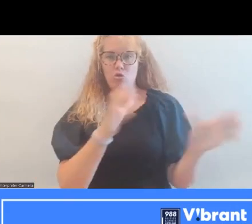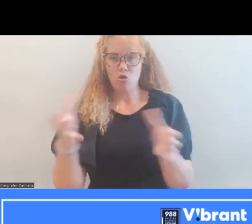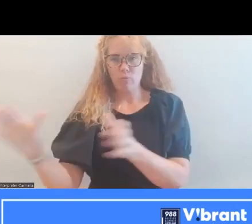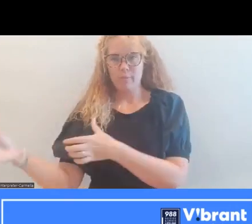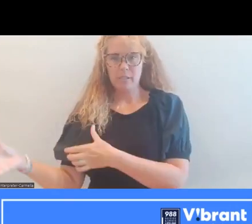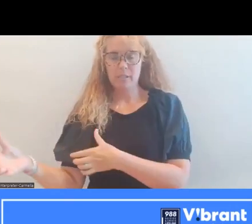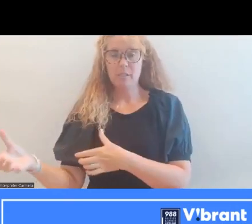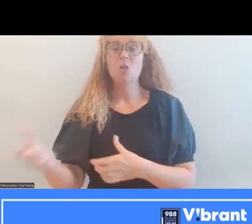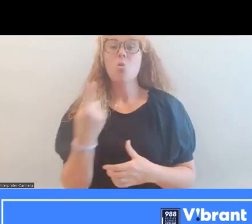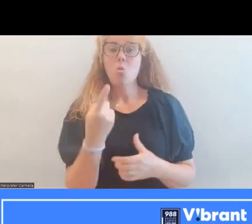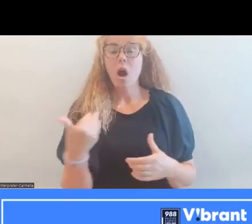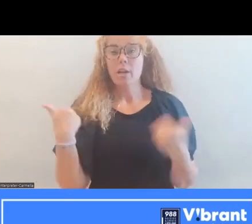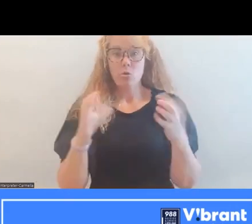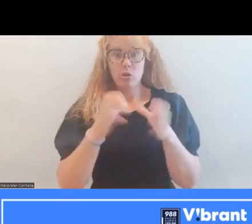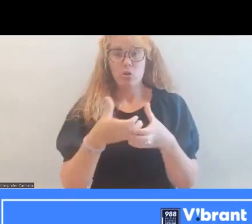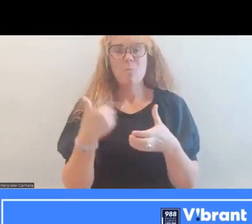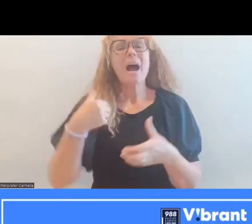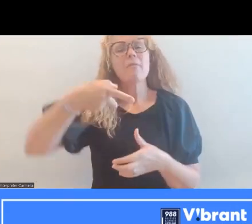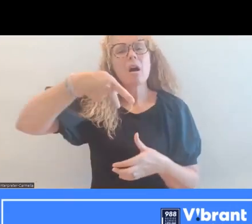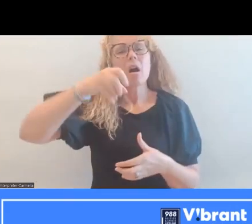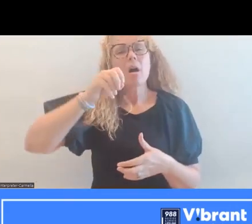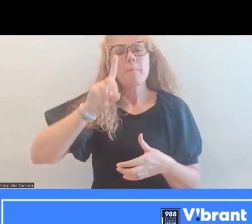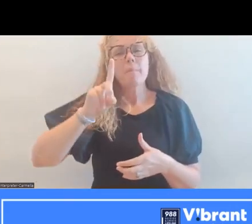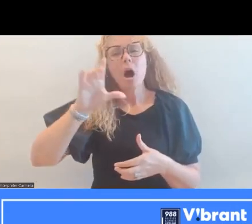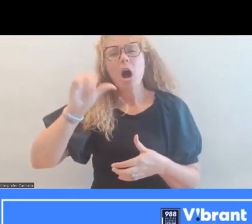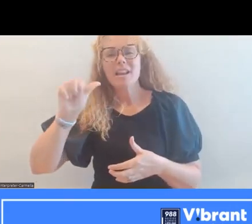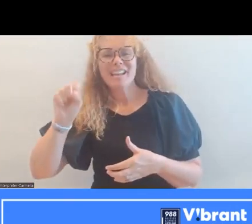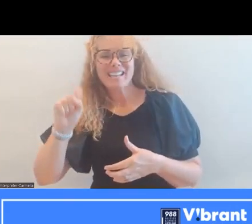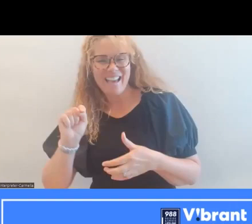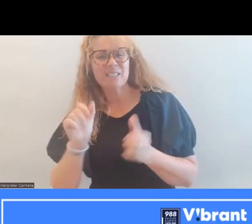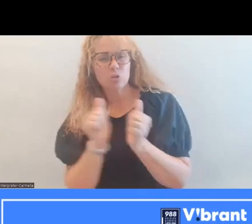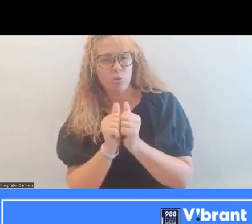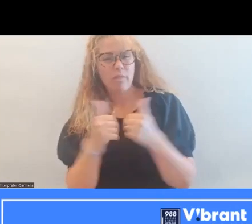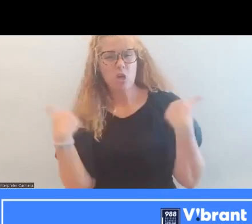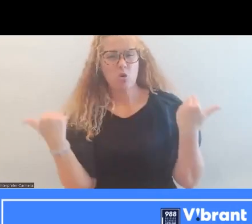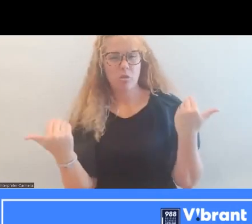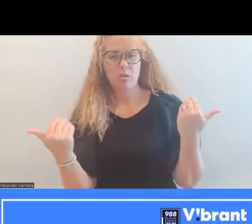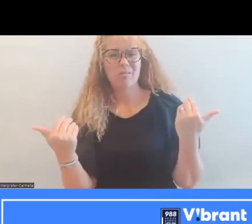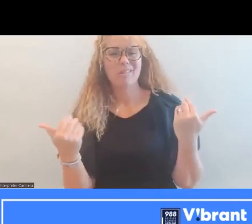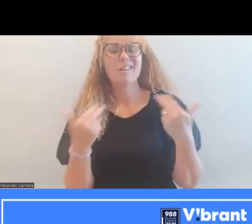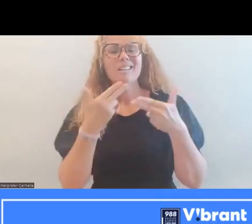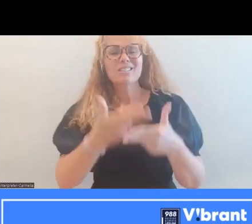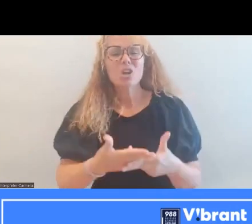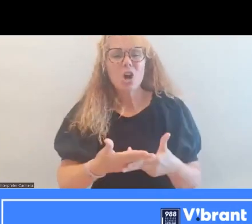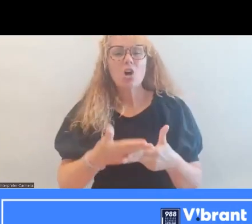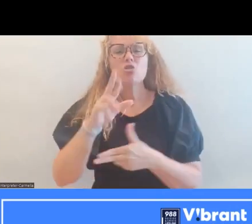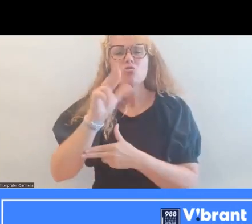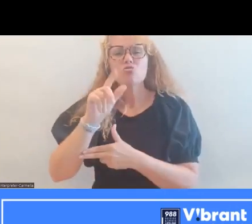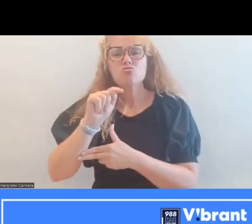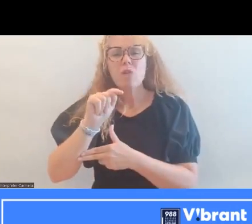groups do a podcast with the youth, and they have what they call rap sessions.